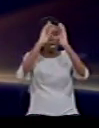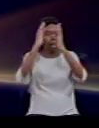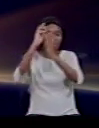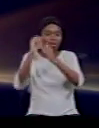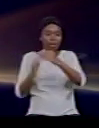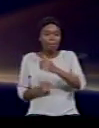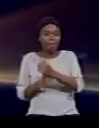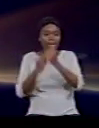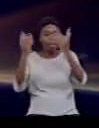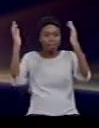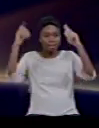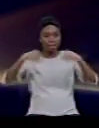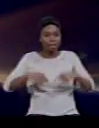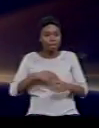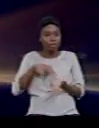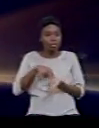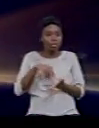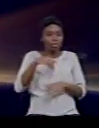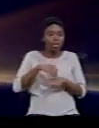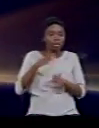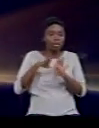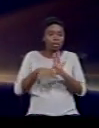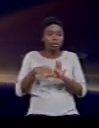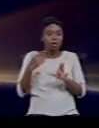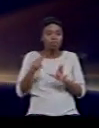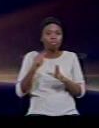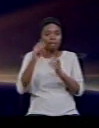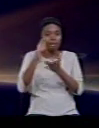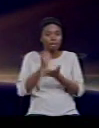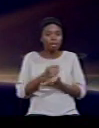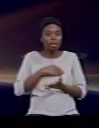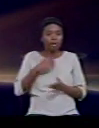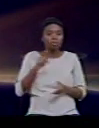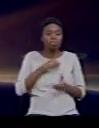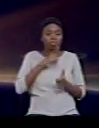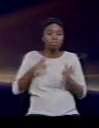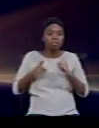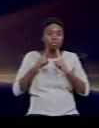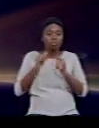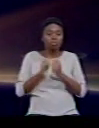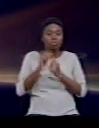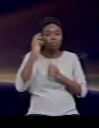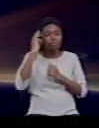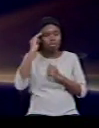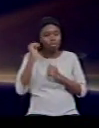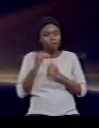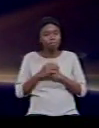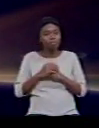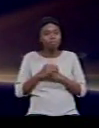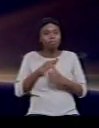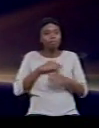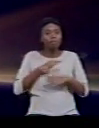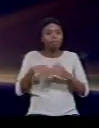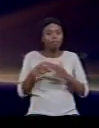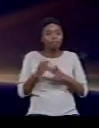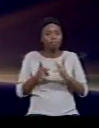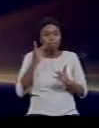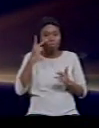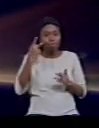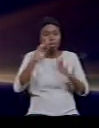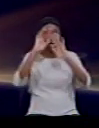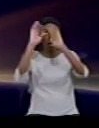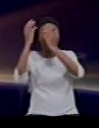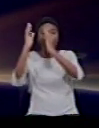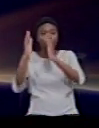cloudy pillar descended, and stood at the door of the tabernacle, and the Lord talked with Moses. And all the people saw the